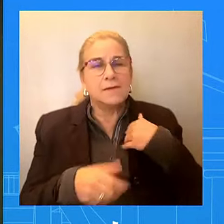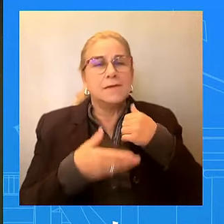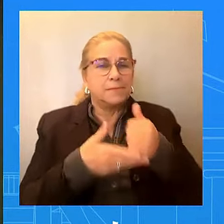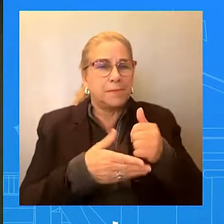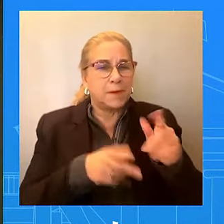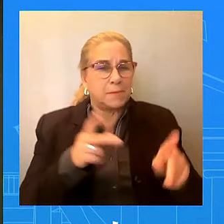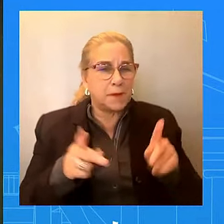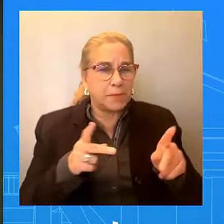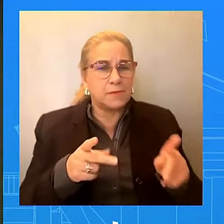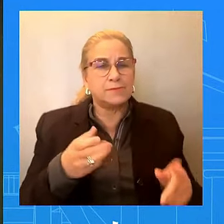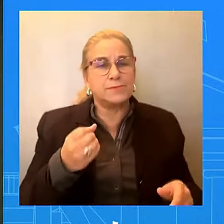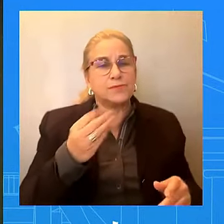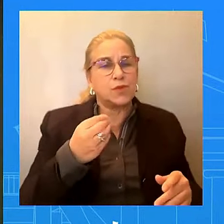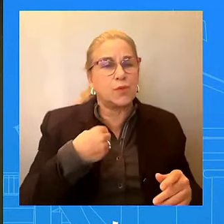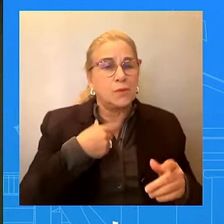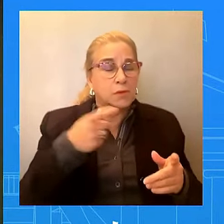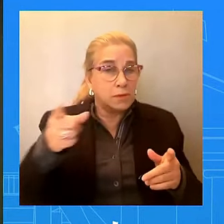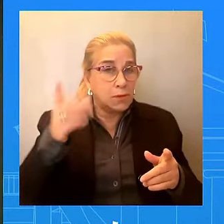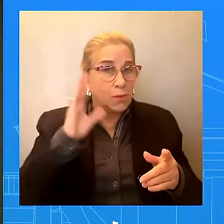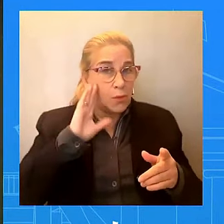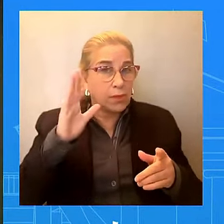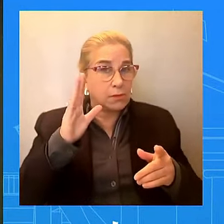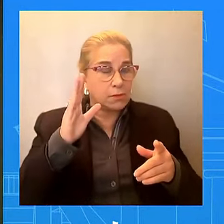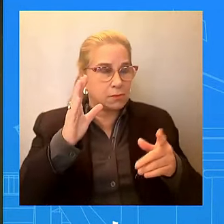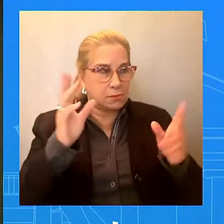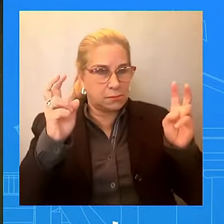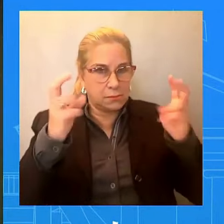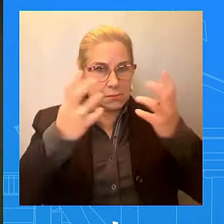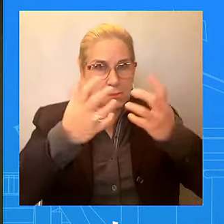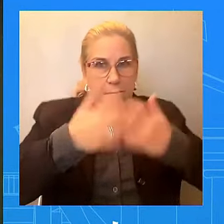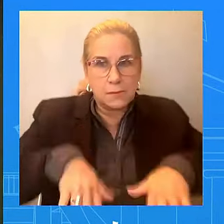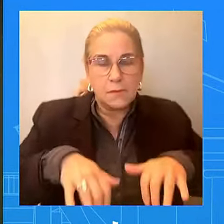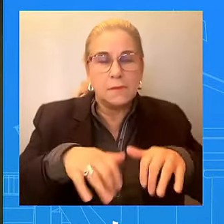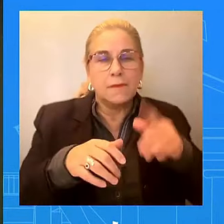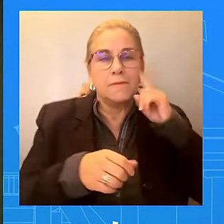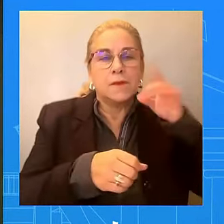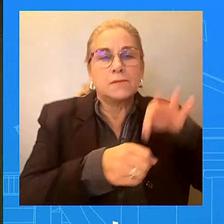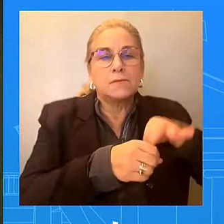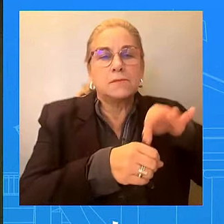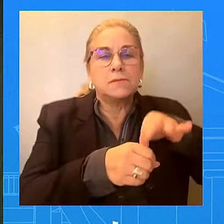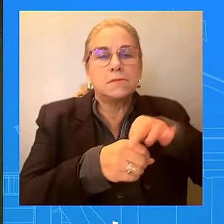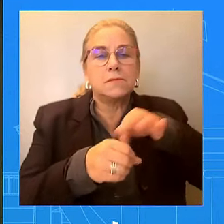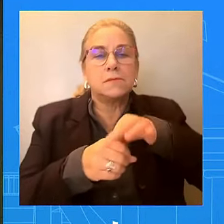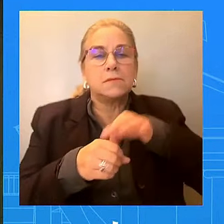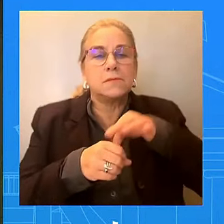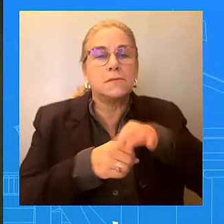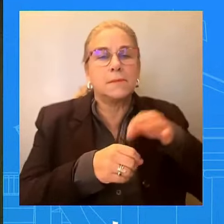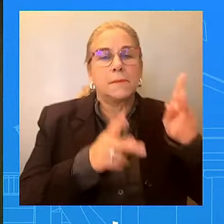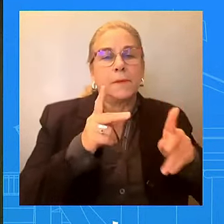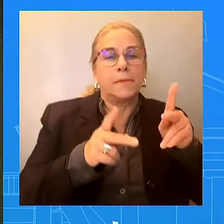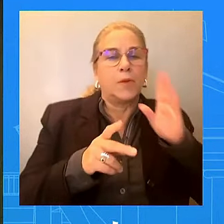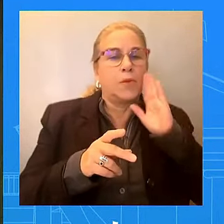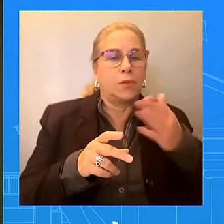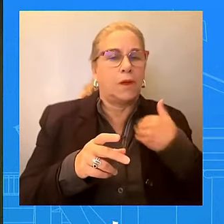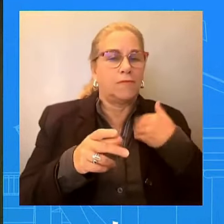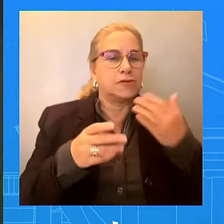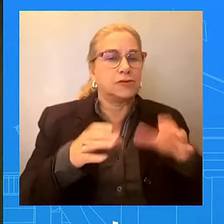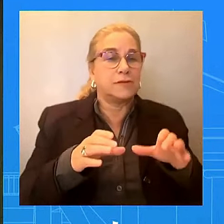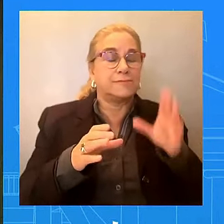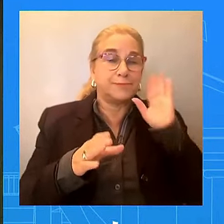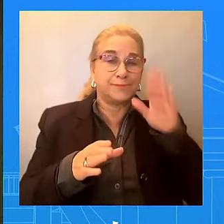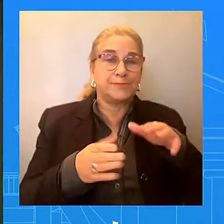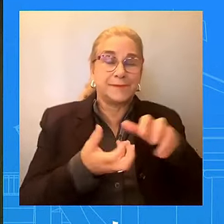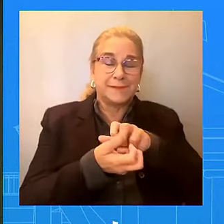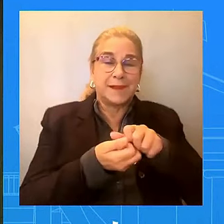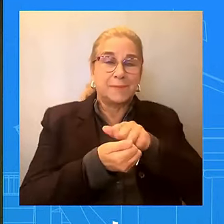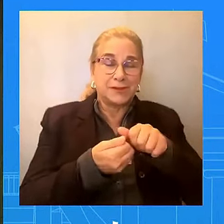reach their polling places. Some polling places have been damaged, for example, as a result of Hurricane Helene, but they are